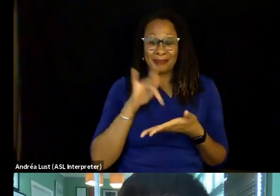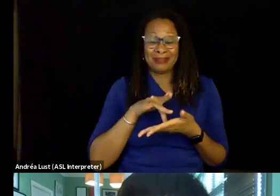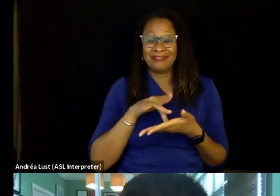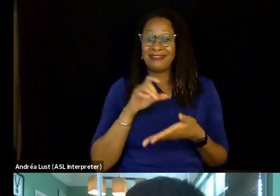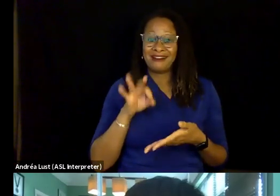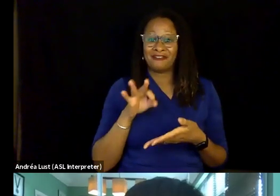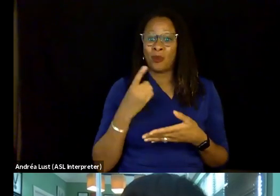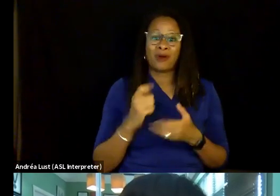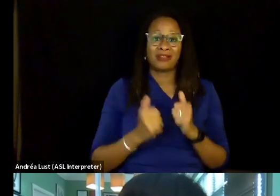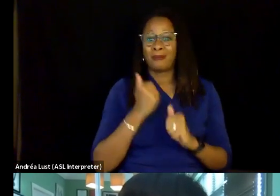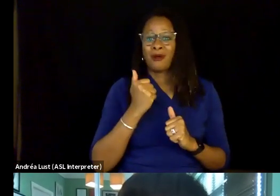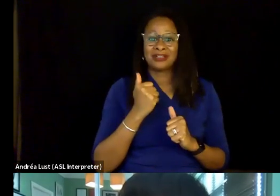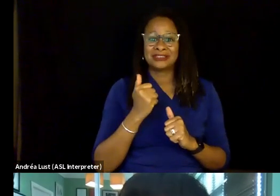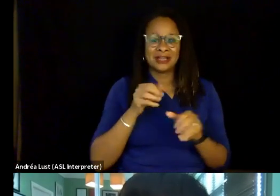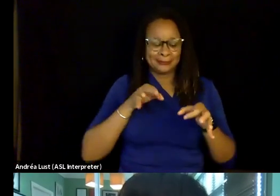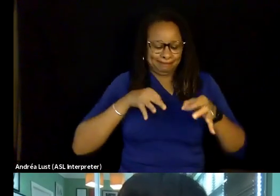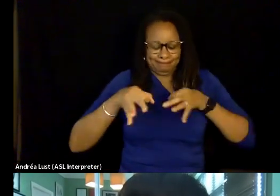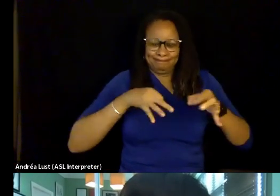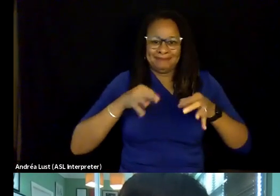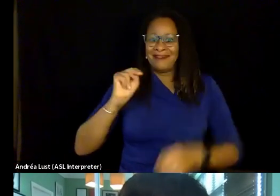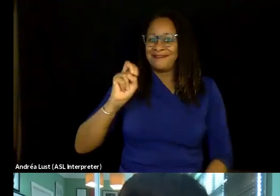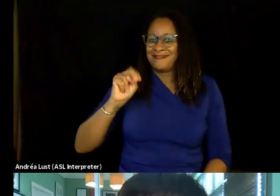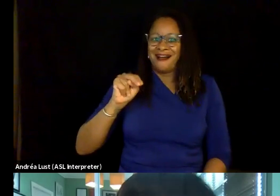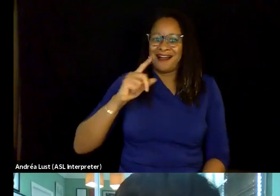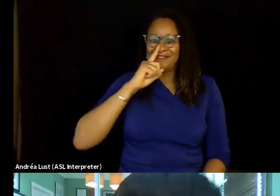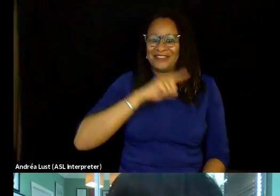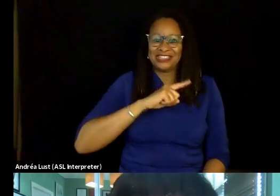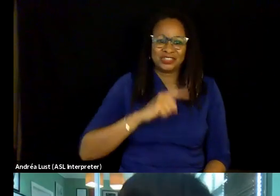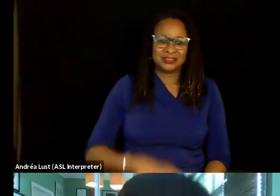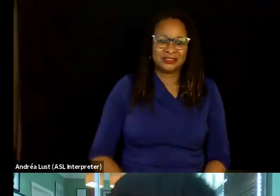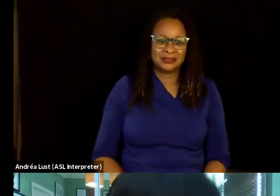the one of the most defining nonfiction.